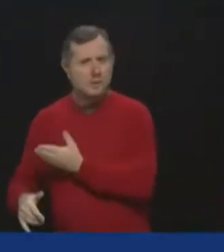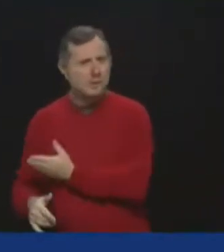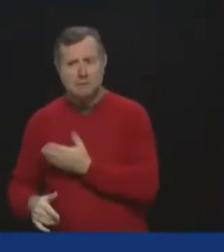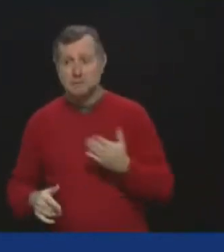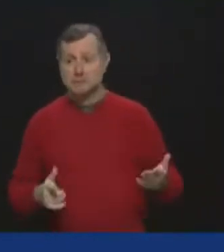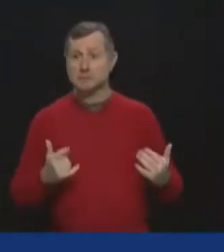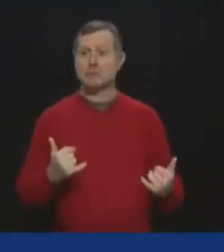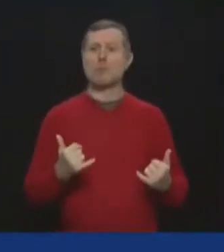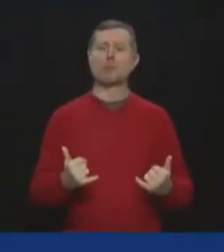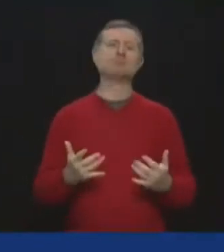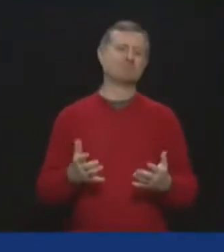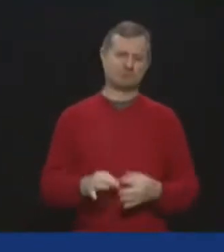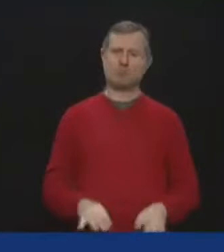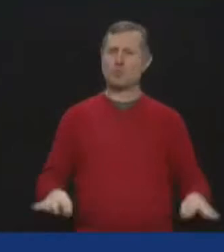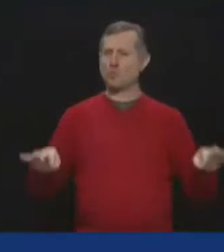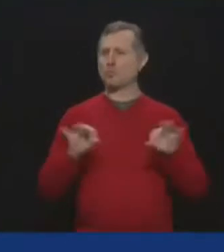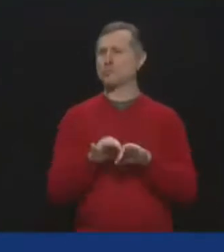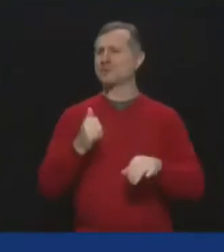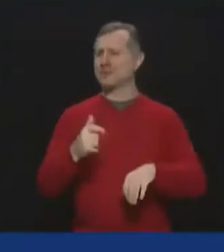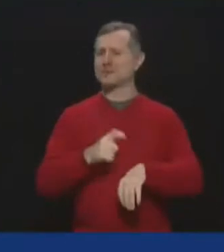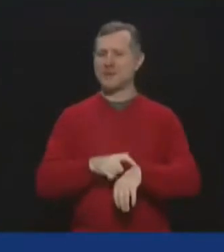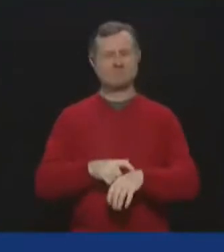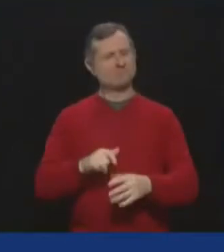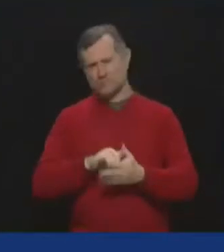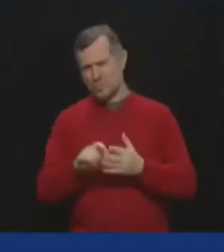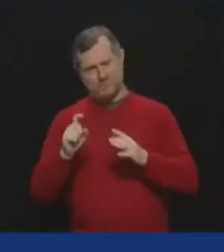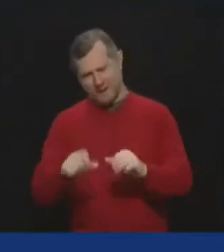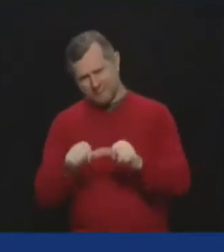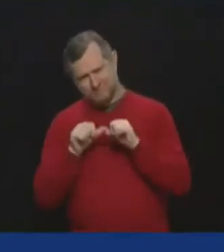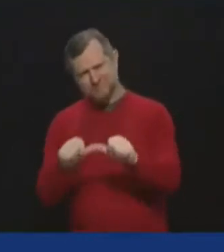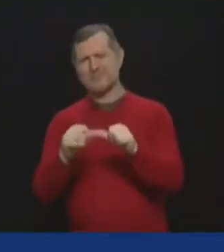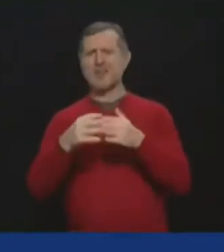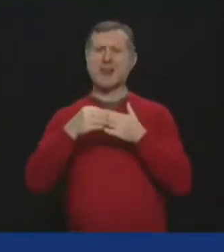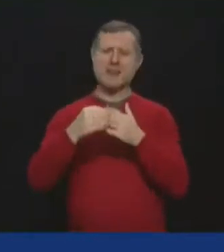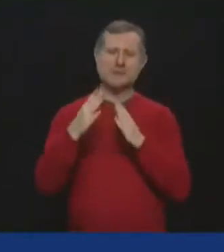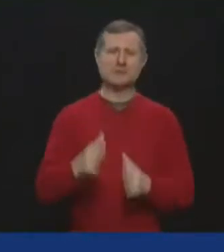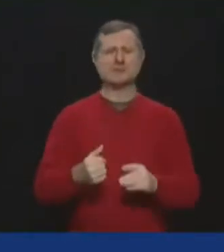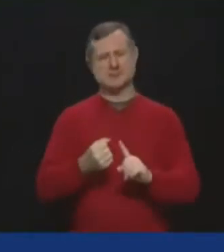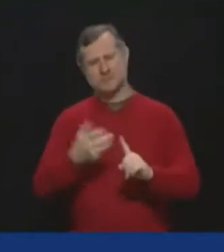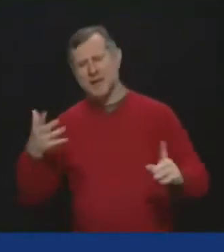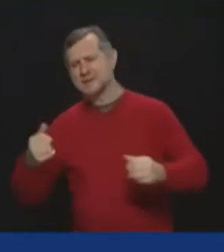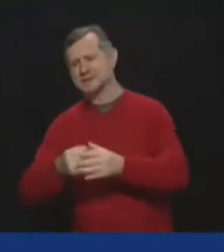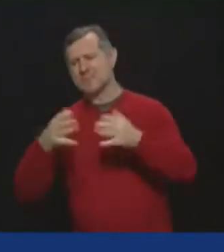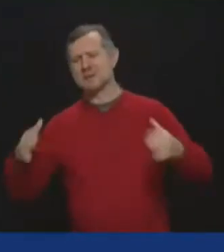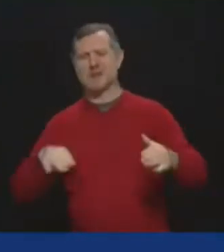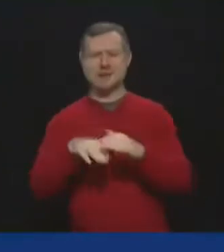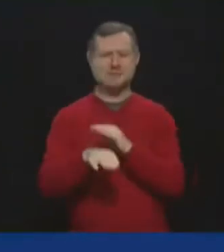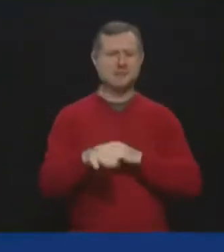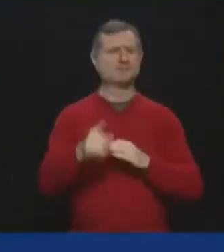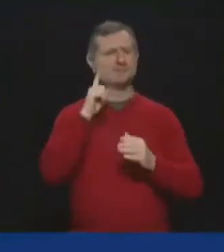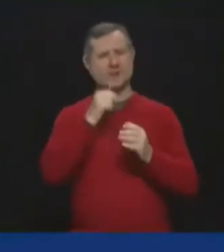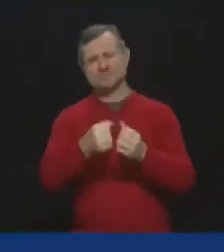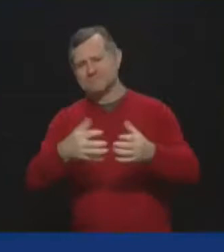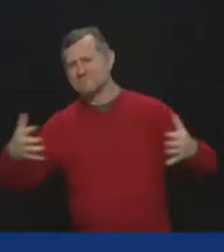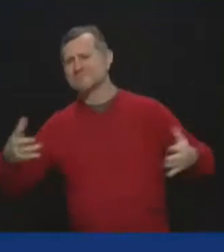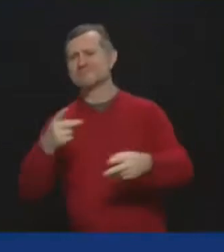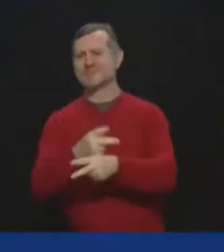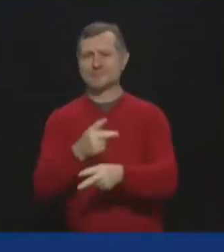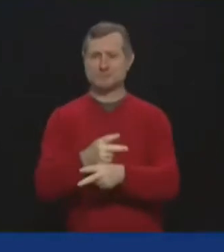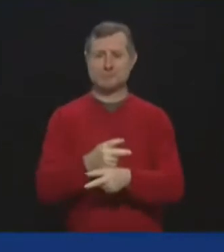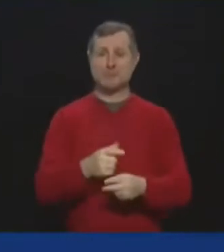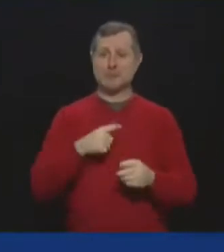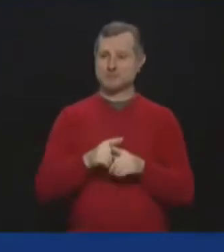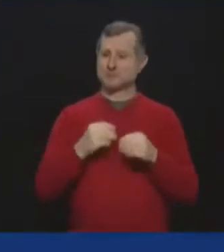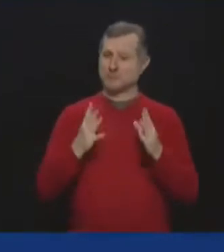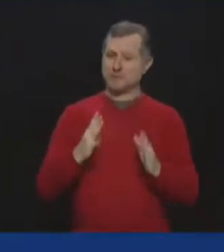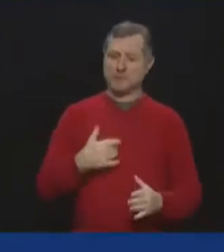imperative that New York continue to be a leader and expand access to abortion care. Being an abortion provider is not easy. It is